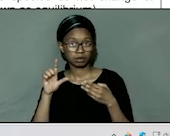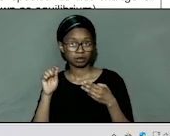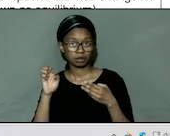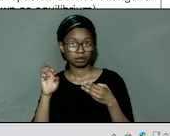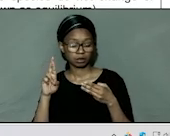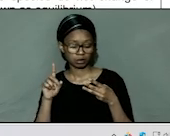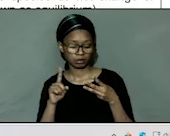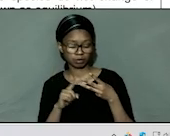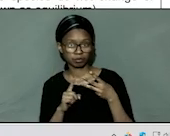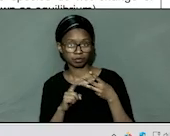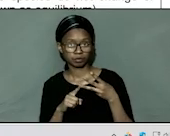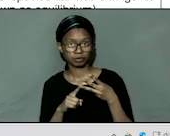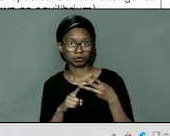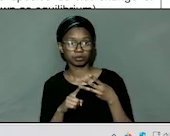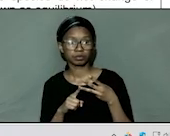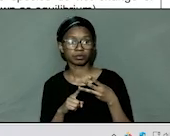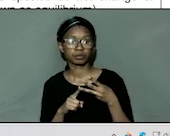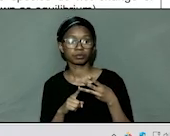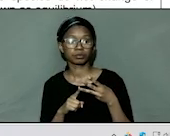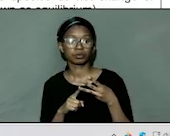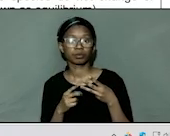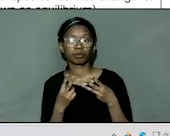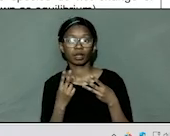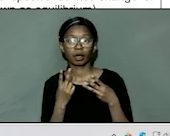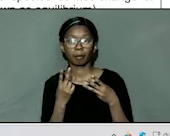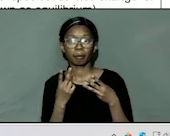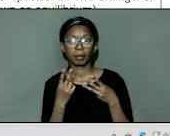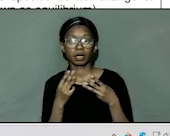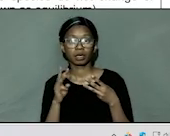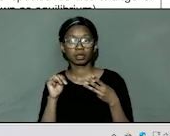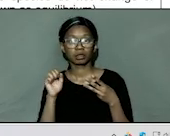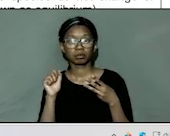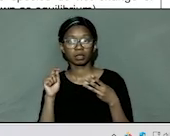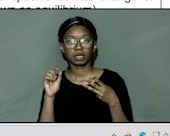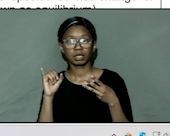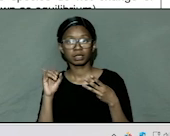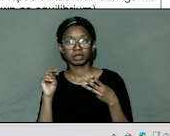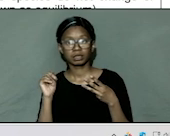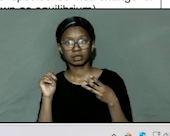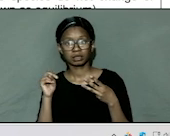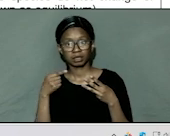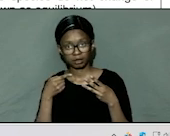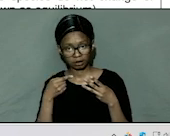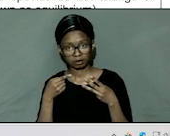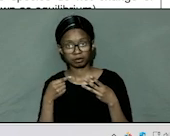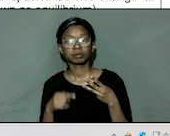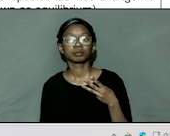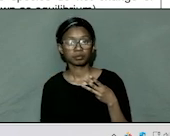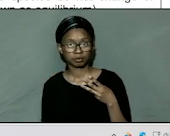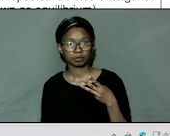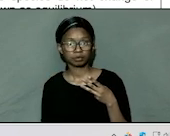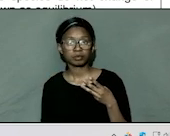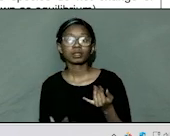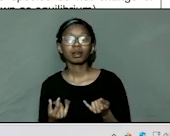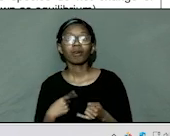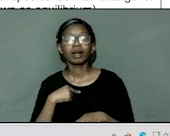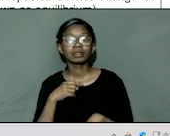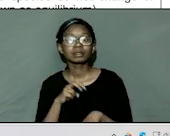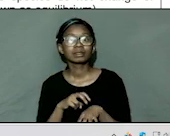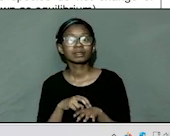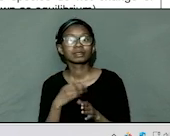mating partners. I was looking forward to that. I know you would know that one. Yes. So we must be able